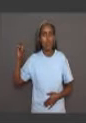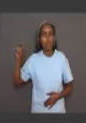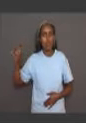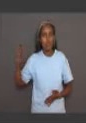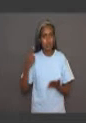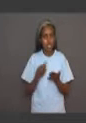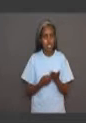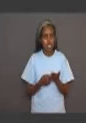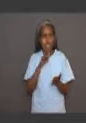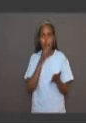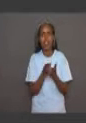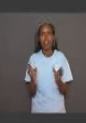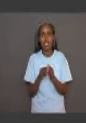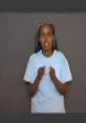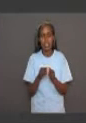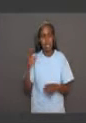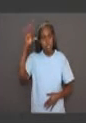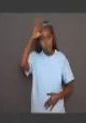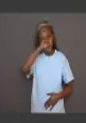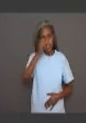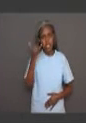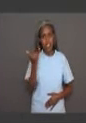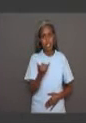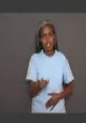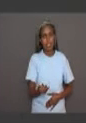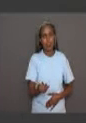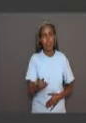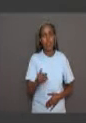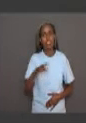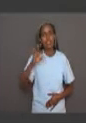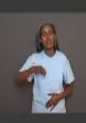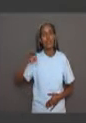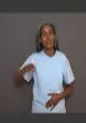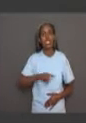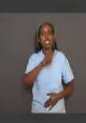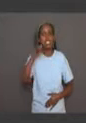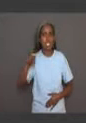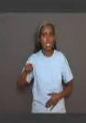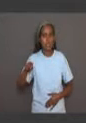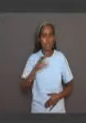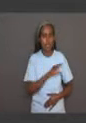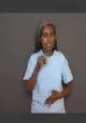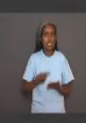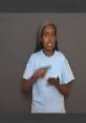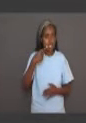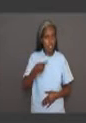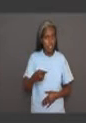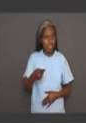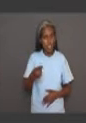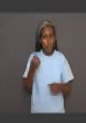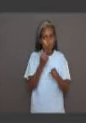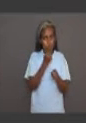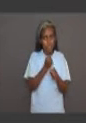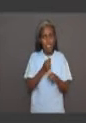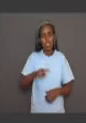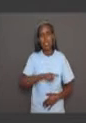set. Predict the shape of the frequency curve, and then